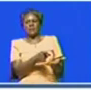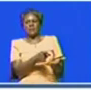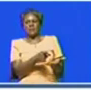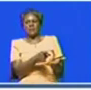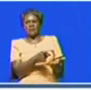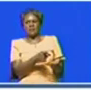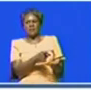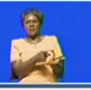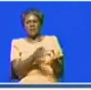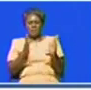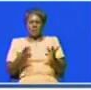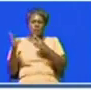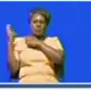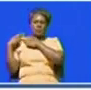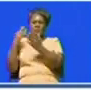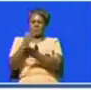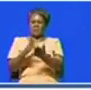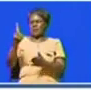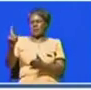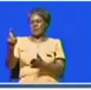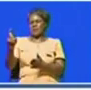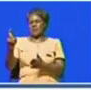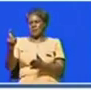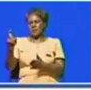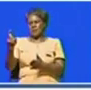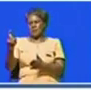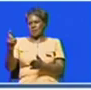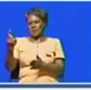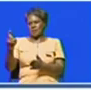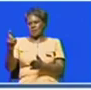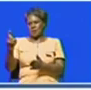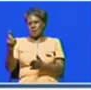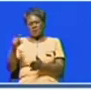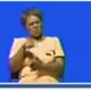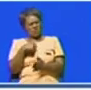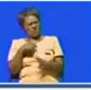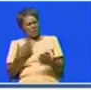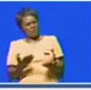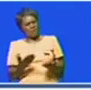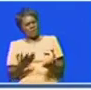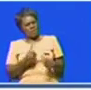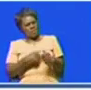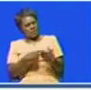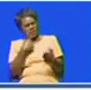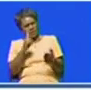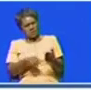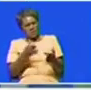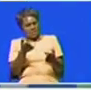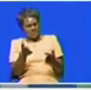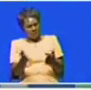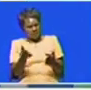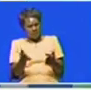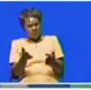in charge of Department X or Process Y, what would your reaction be then? That's actually